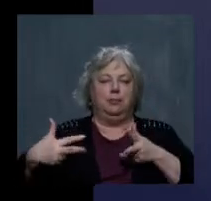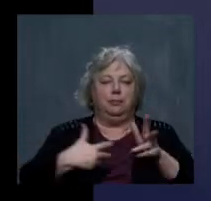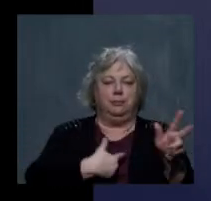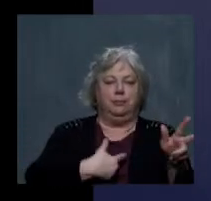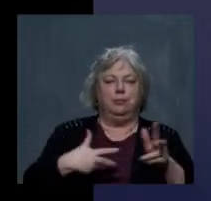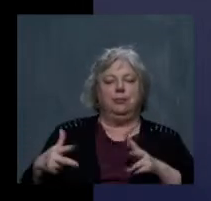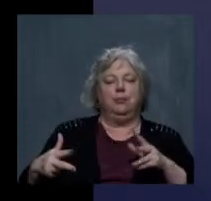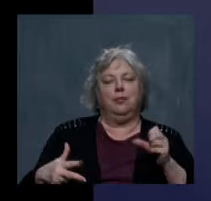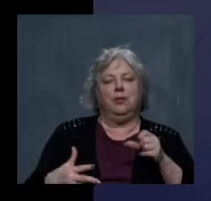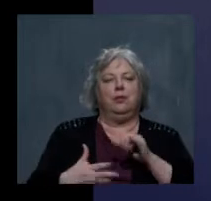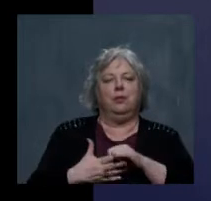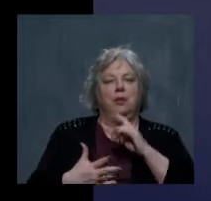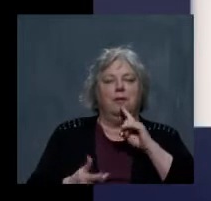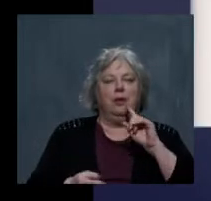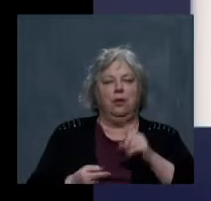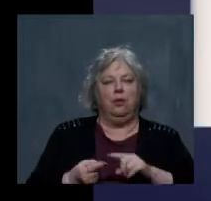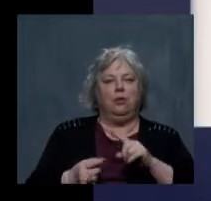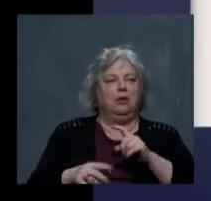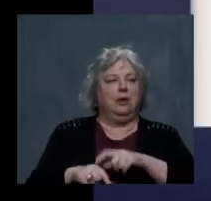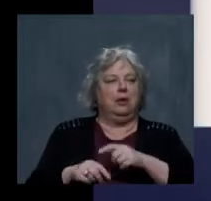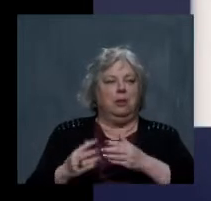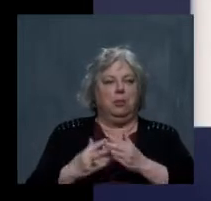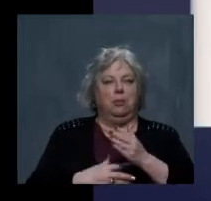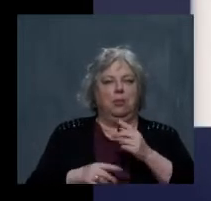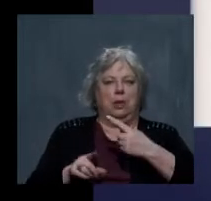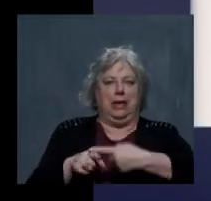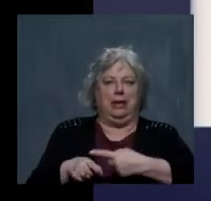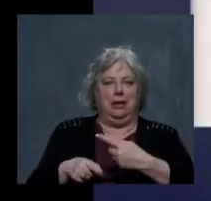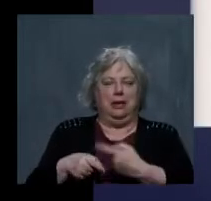slides, we'll discuss that. Next slides, please.